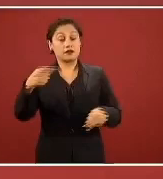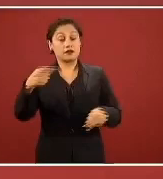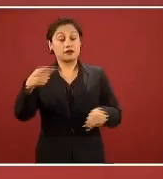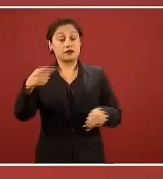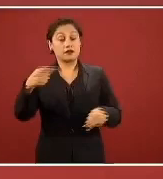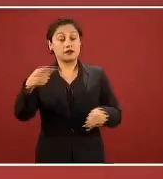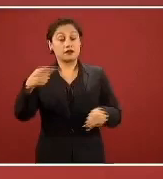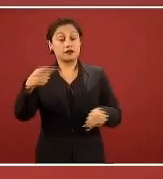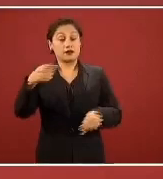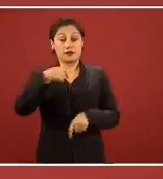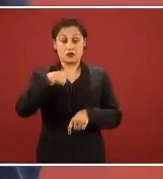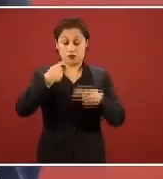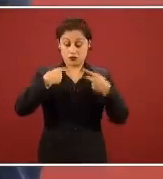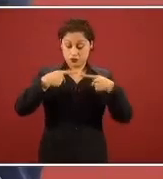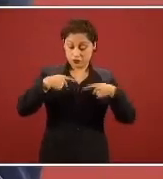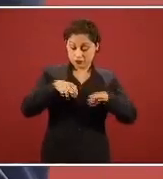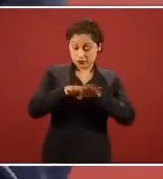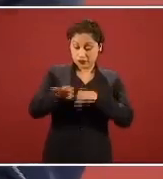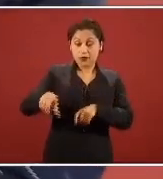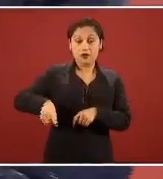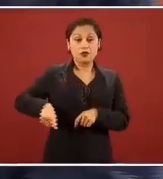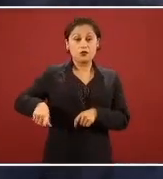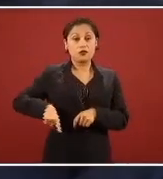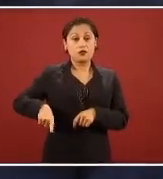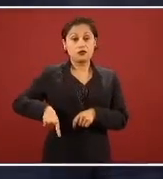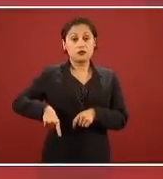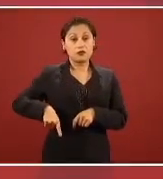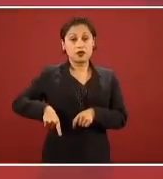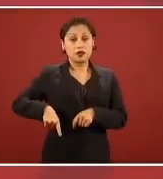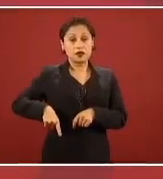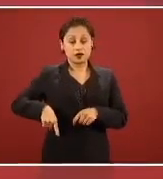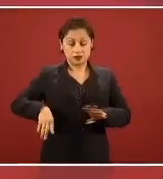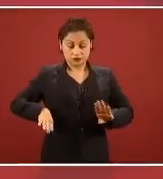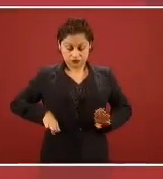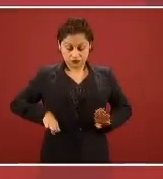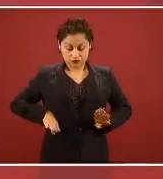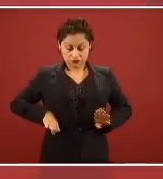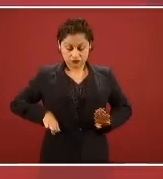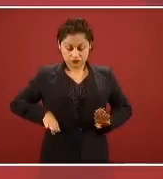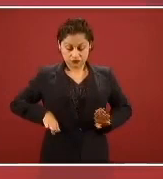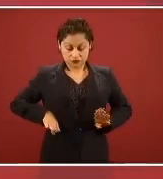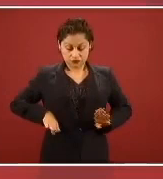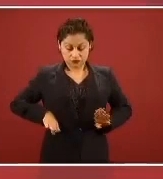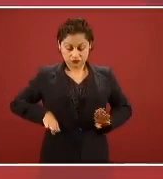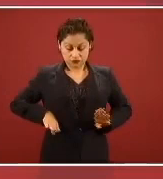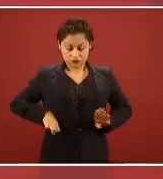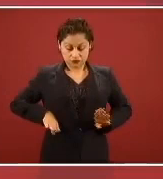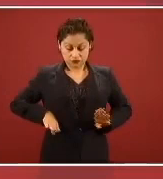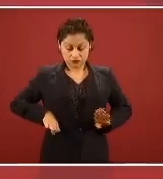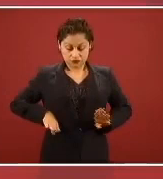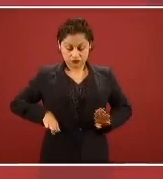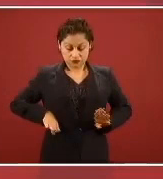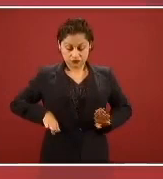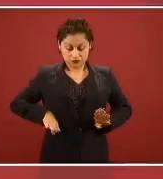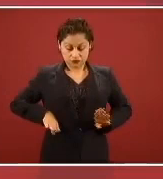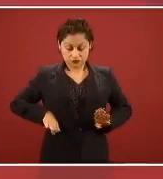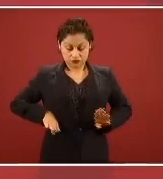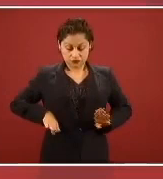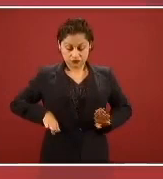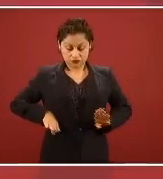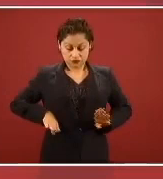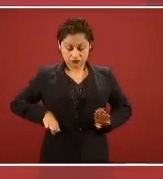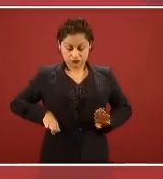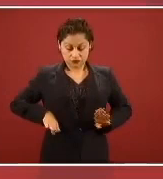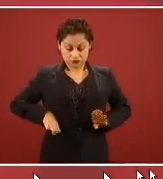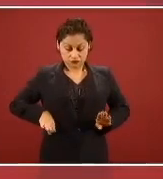poquito. Es ser ambicioso, vulgar. And he says that is to be vulgar and